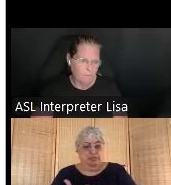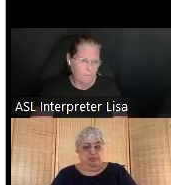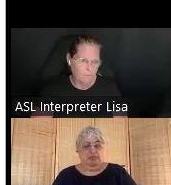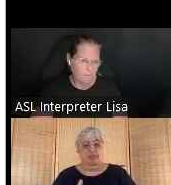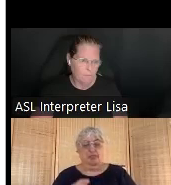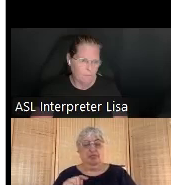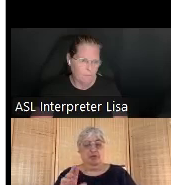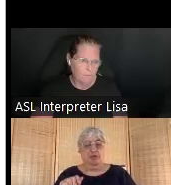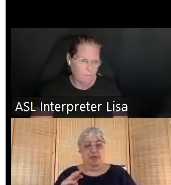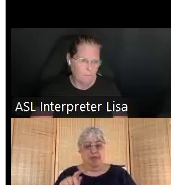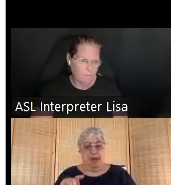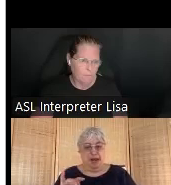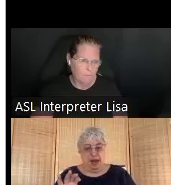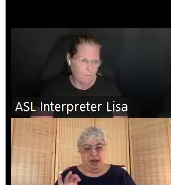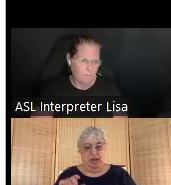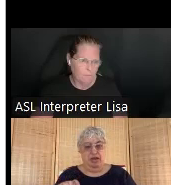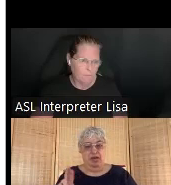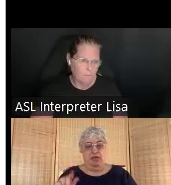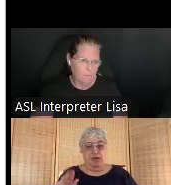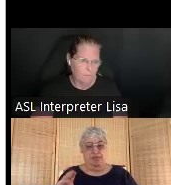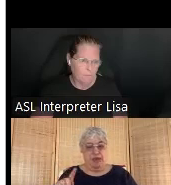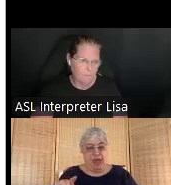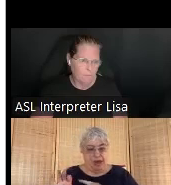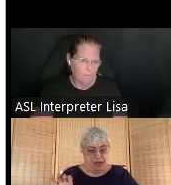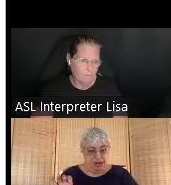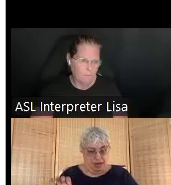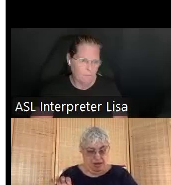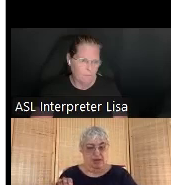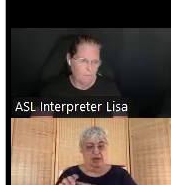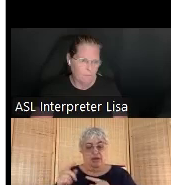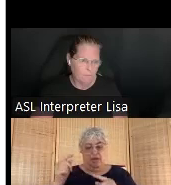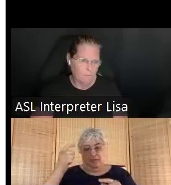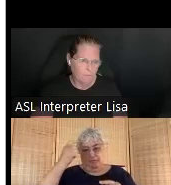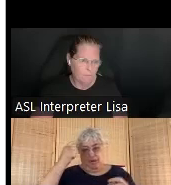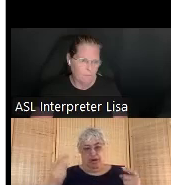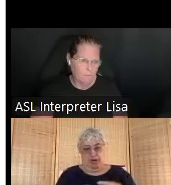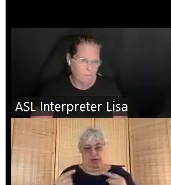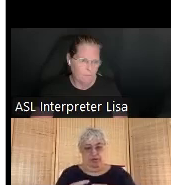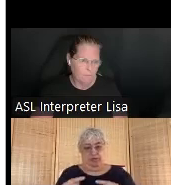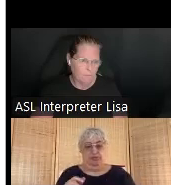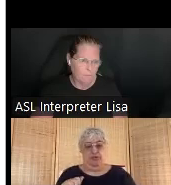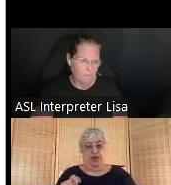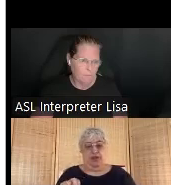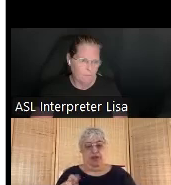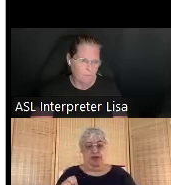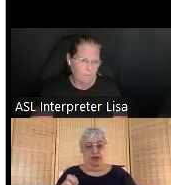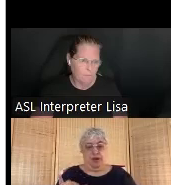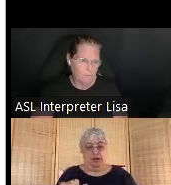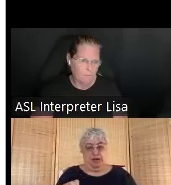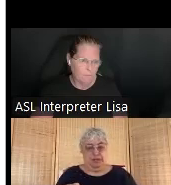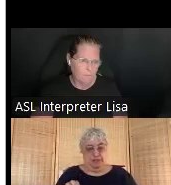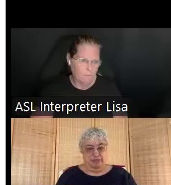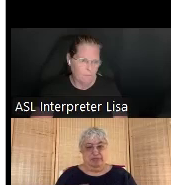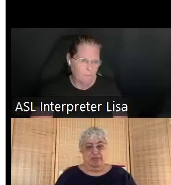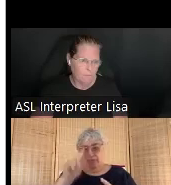brain injury. And again, I want to emphasize it's traumatic brain injury. So someone that has, had a brain aneurysm or a stroke or something is not